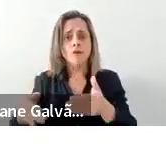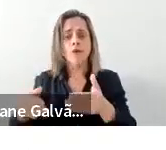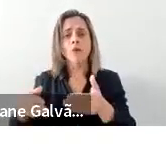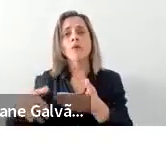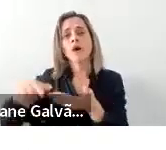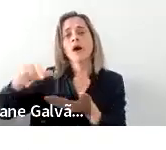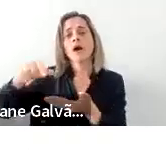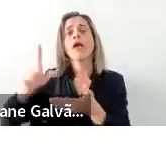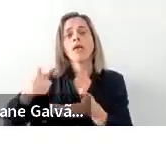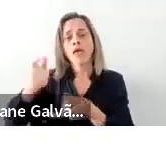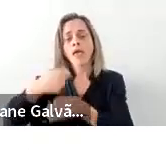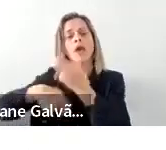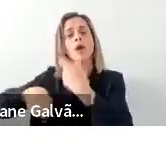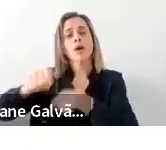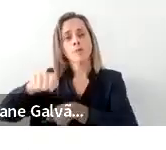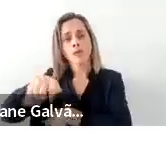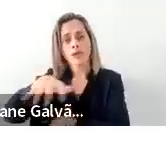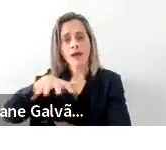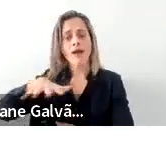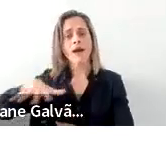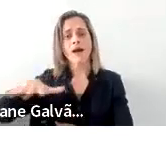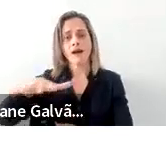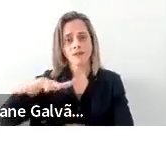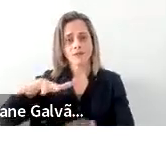as the starting point for